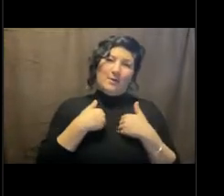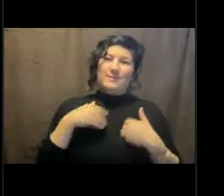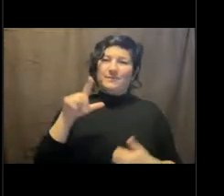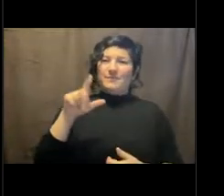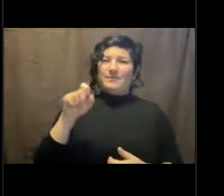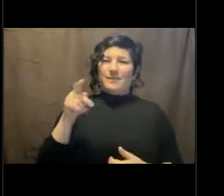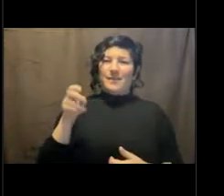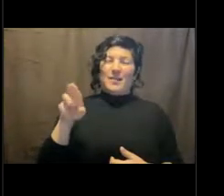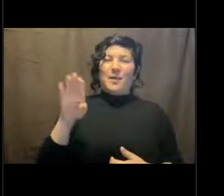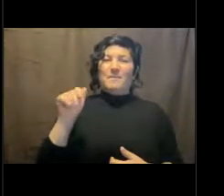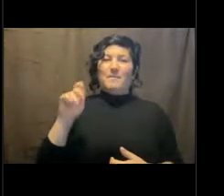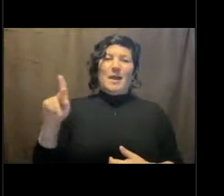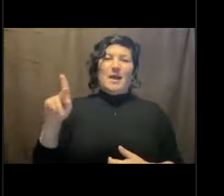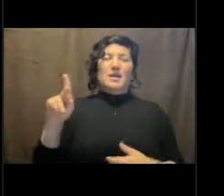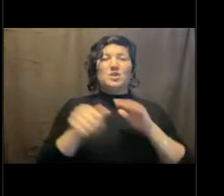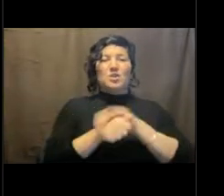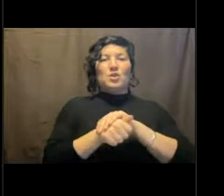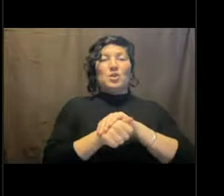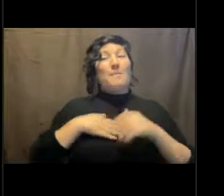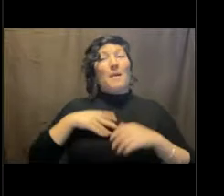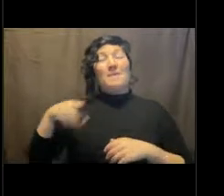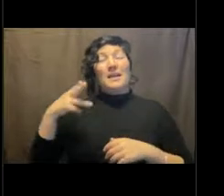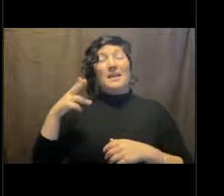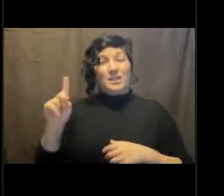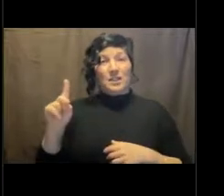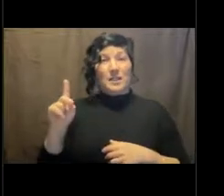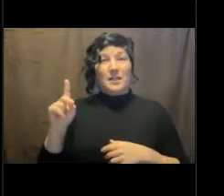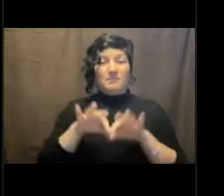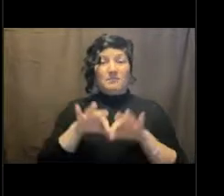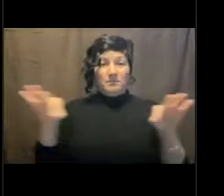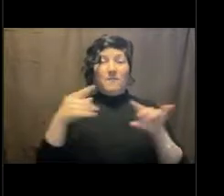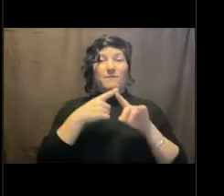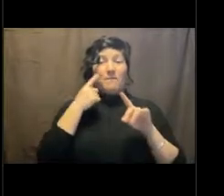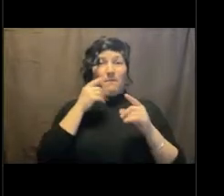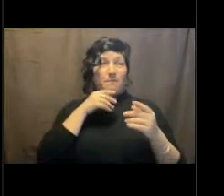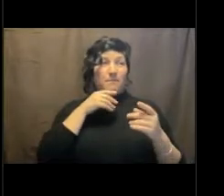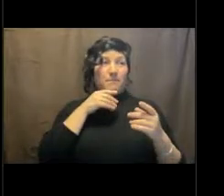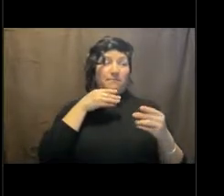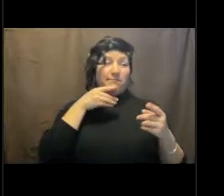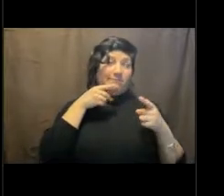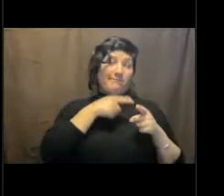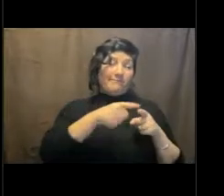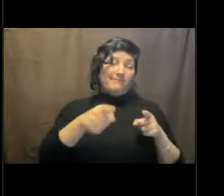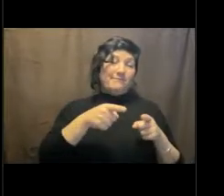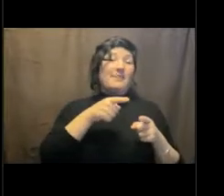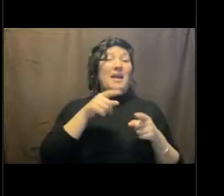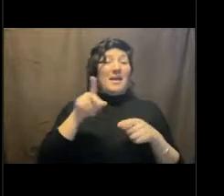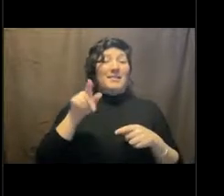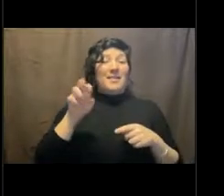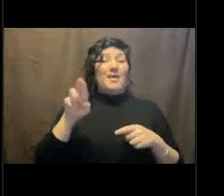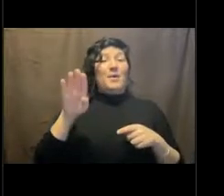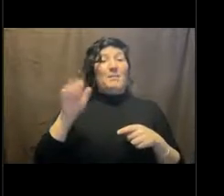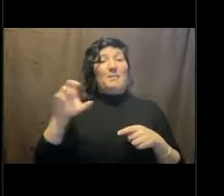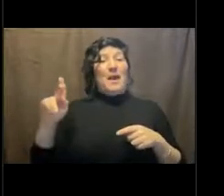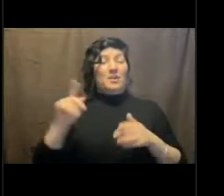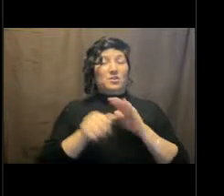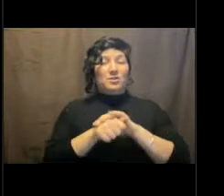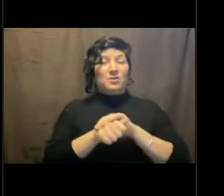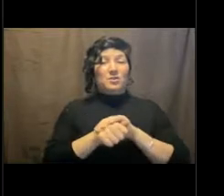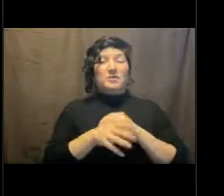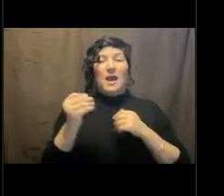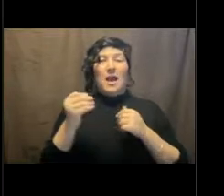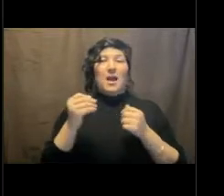leatherback turtles, and I also did some postdoctoral work at Princeton on leatherback turtles, and I still work with these turtles today. And so the leatherback turtle population that I'll